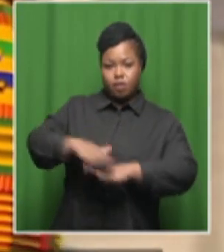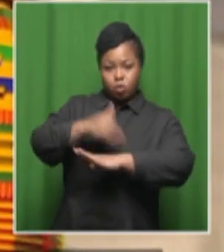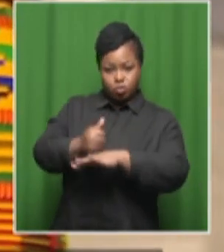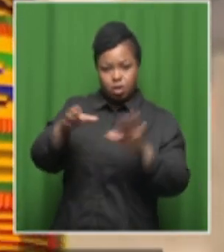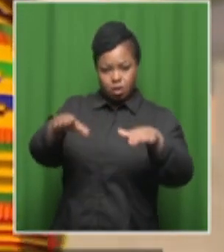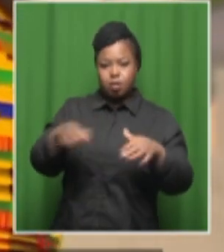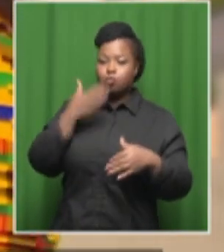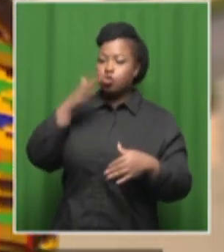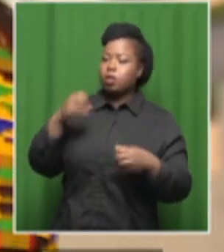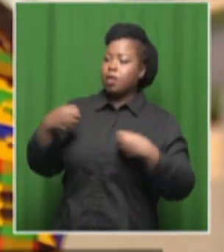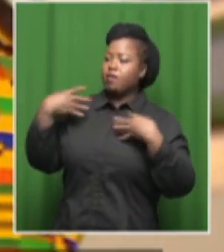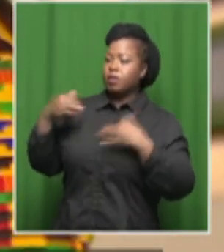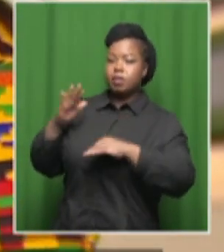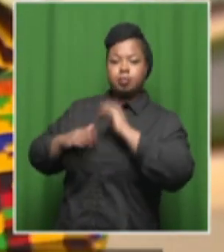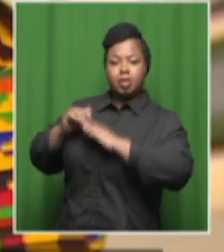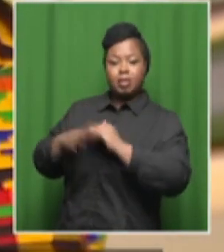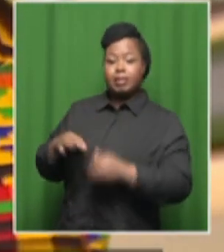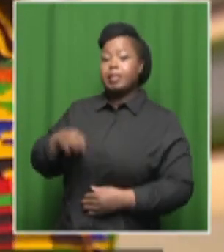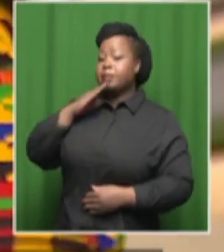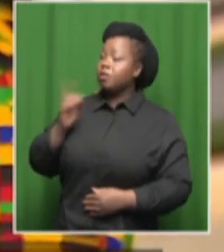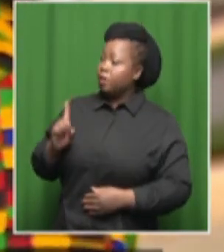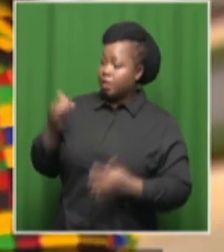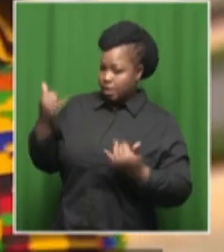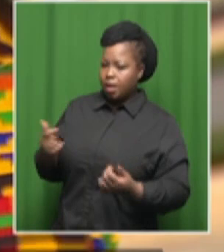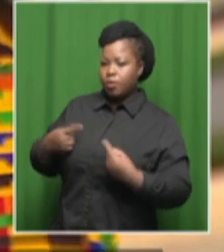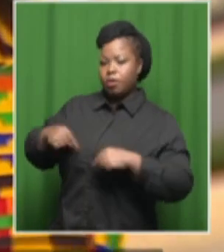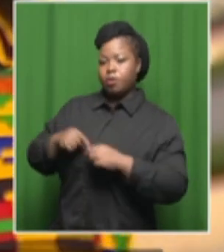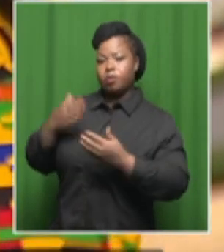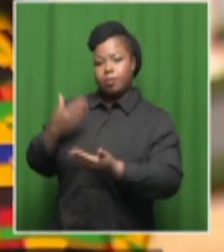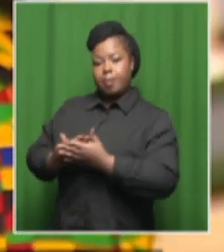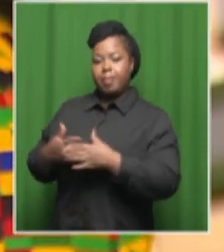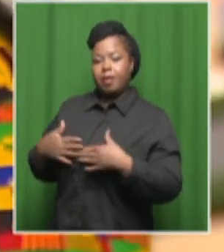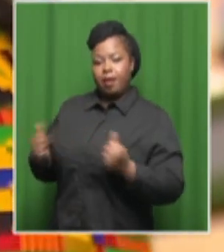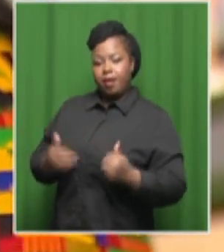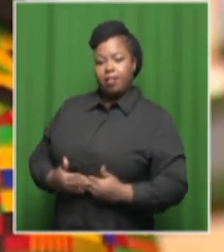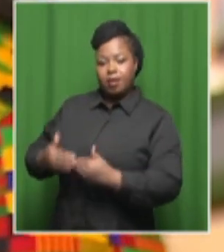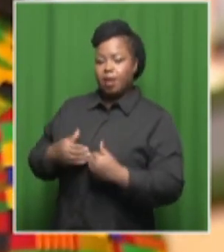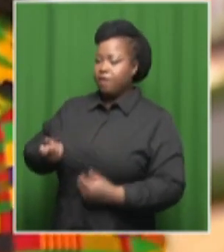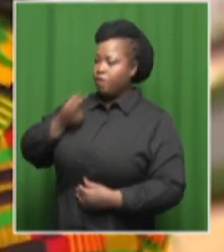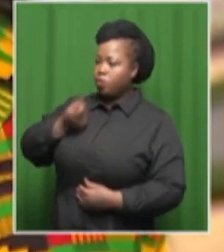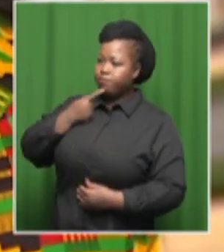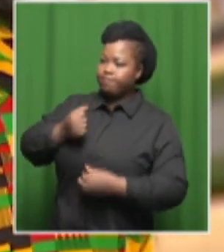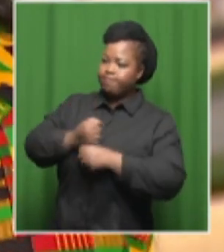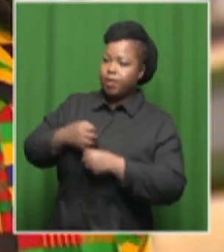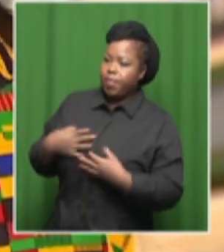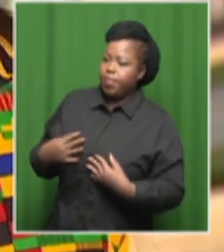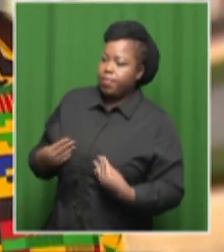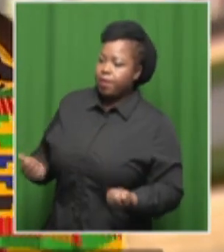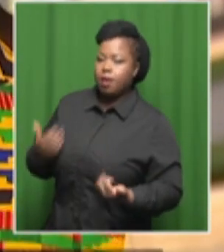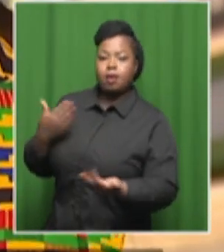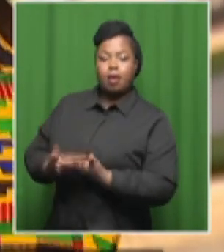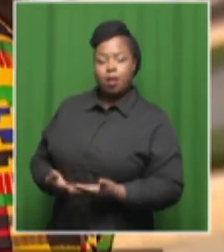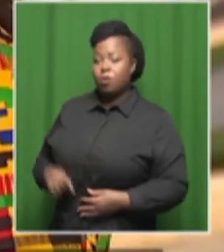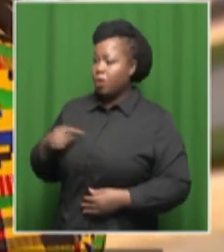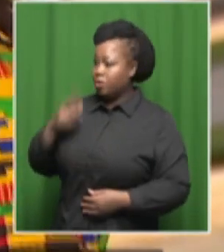this building. But this then means that we can advance the healthcare treatment of those that are disadvantaged. As you can see, we are